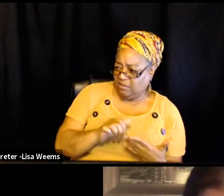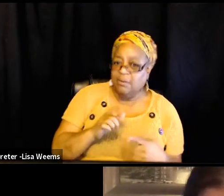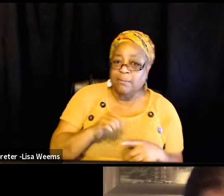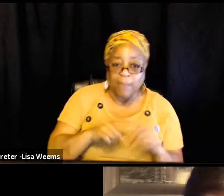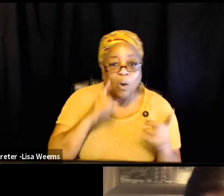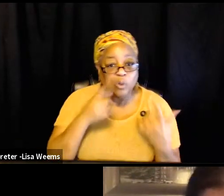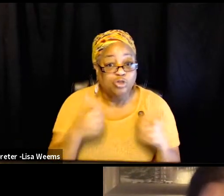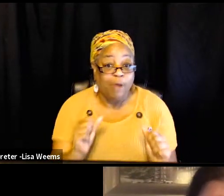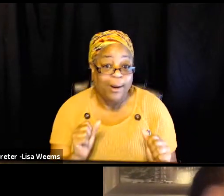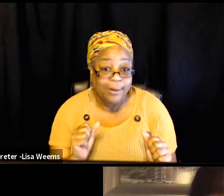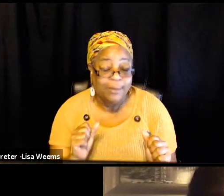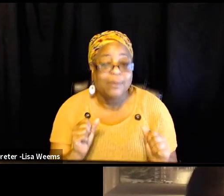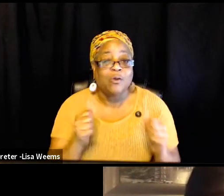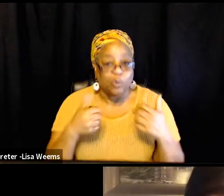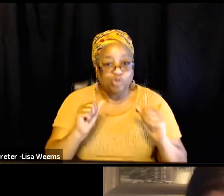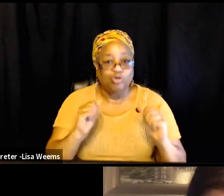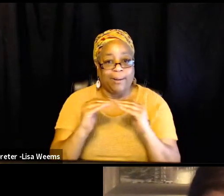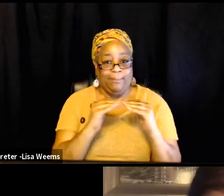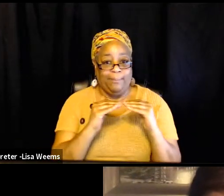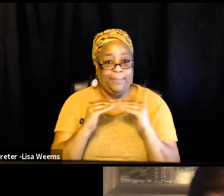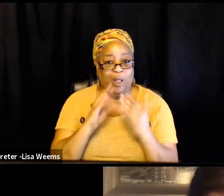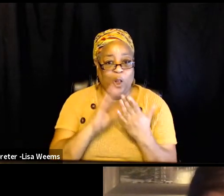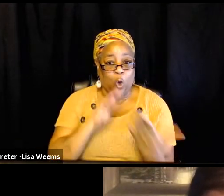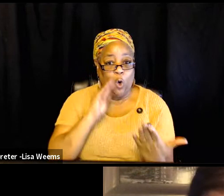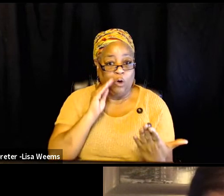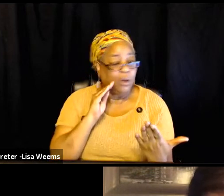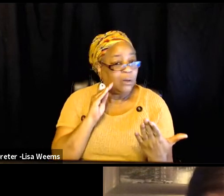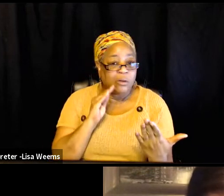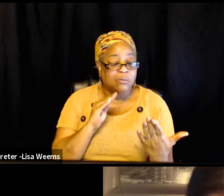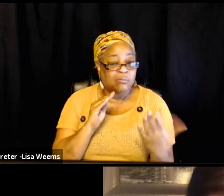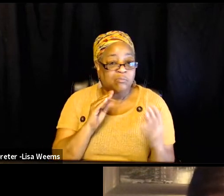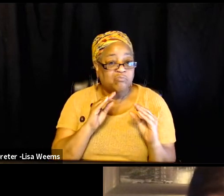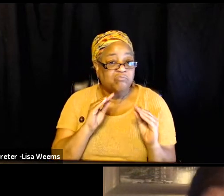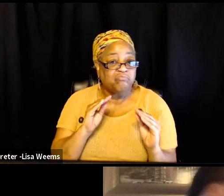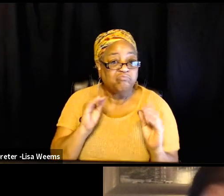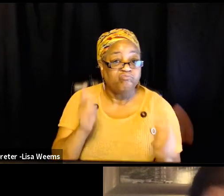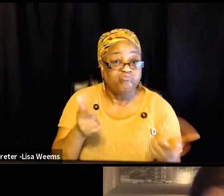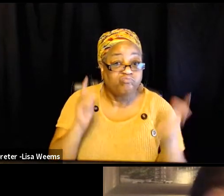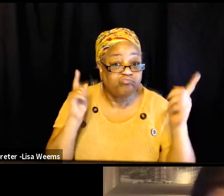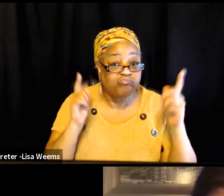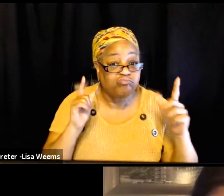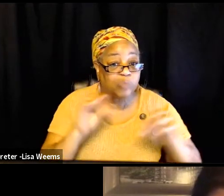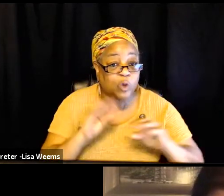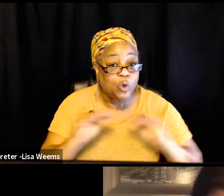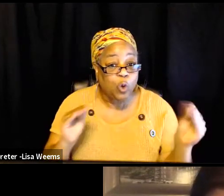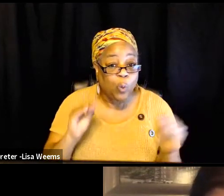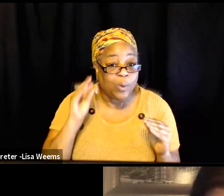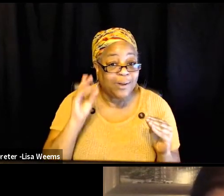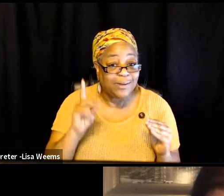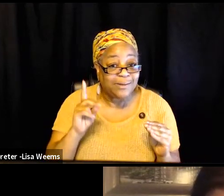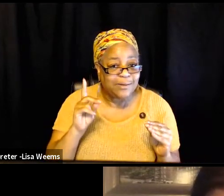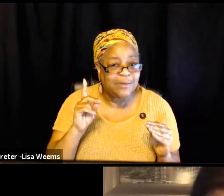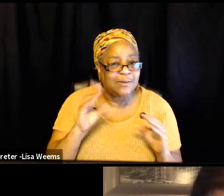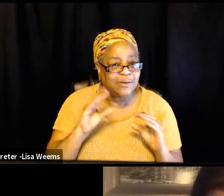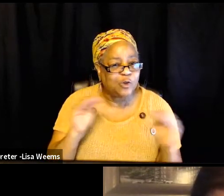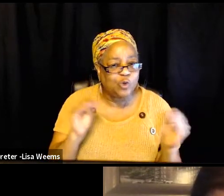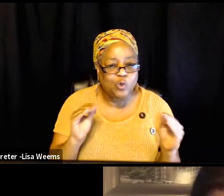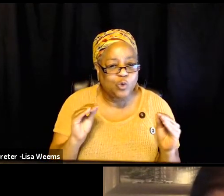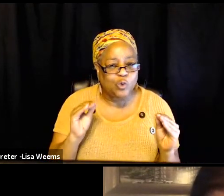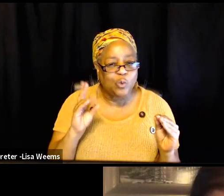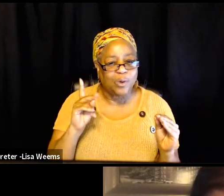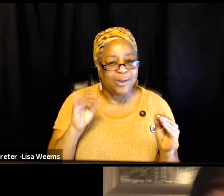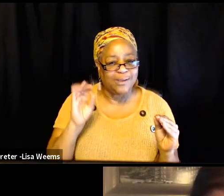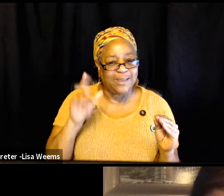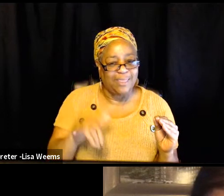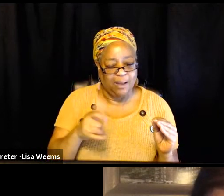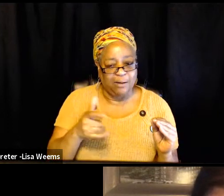peer learning, which was completely unheard of in a museum environment. Or we had a group of artists. I mean, later there